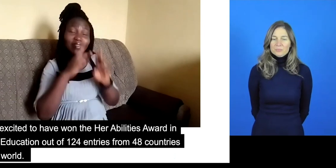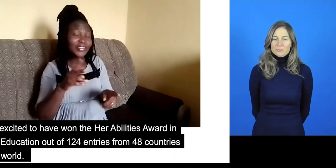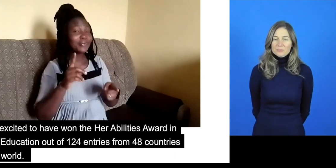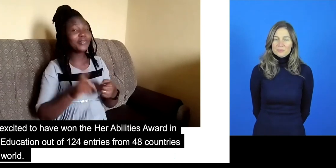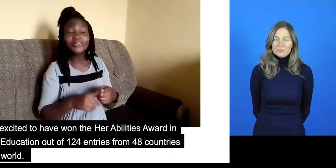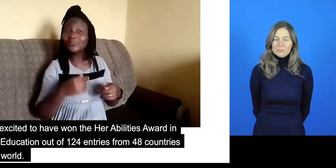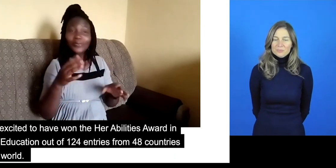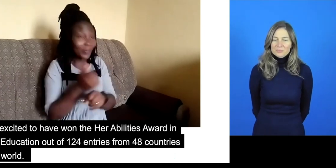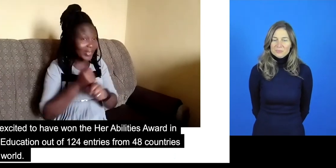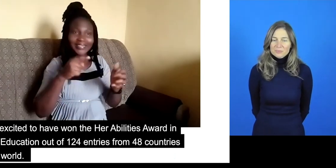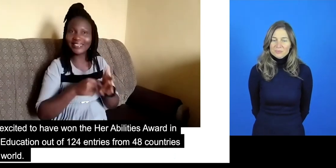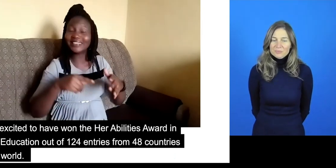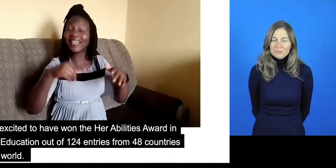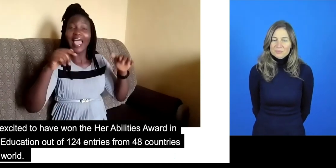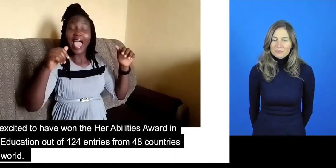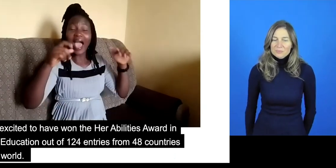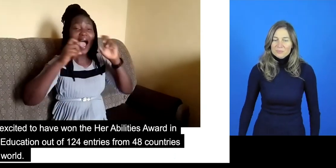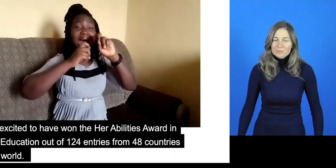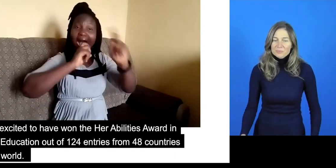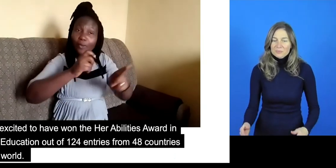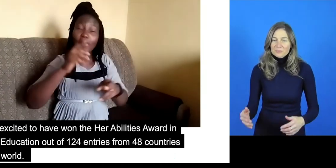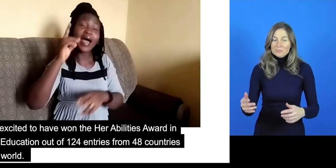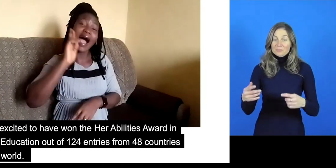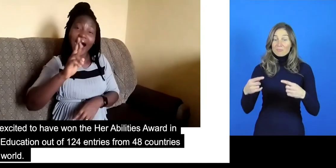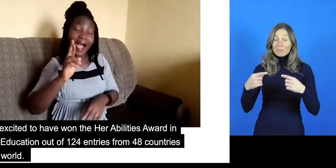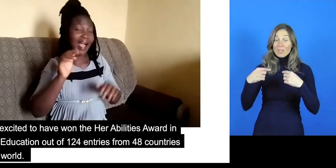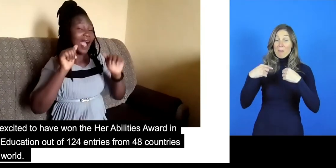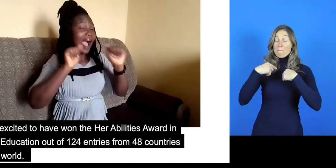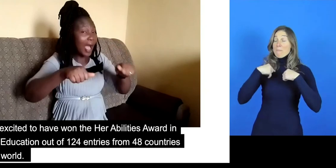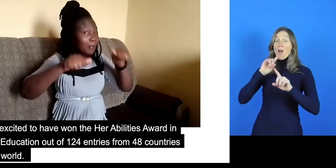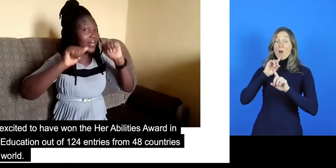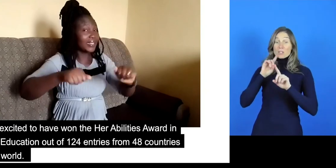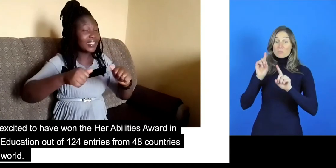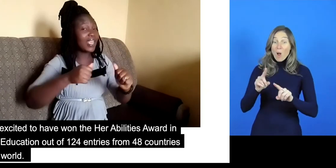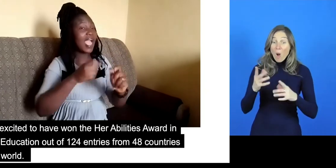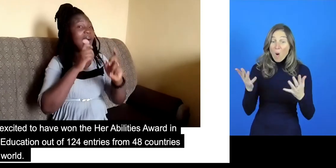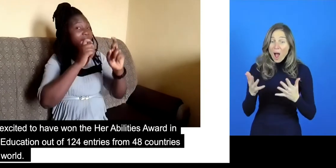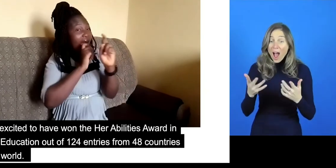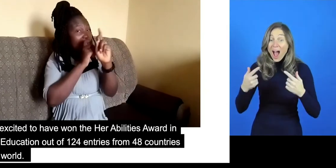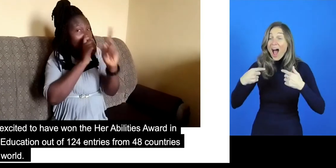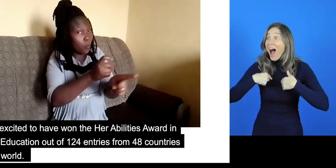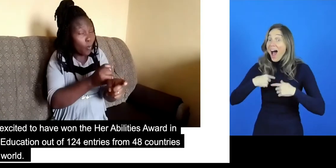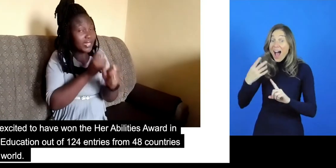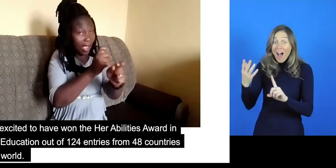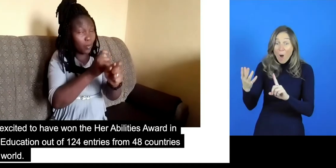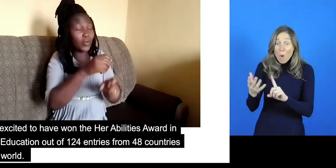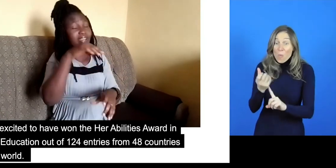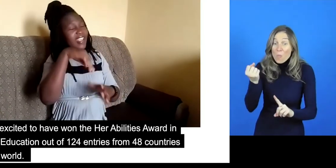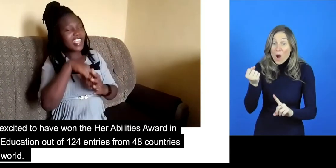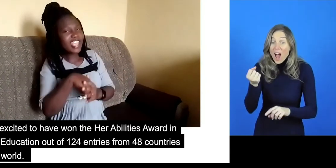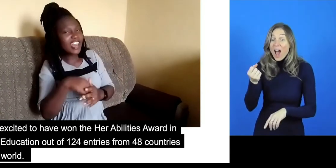My responsibilities, award, ability,